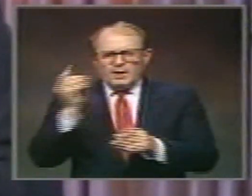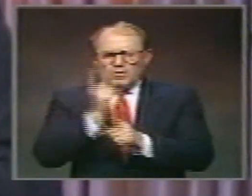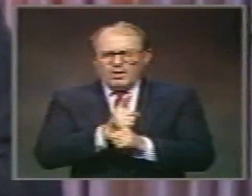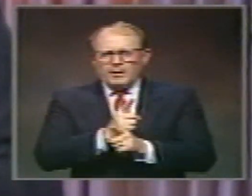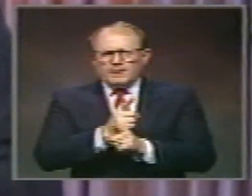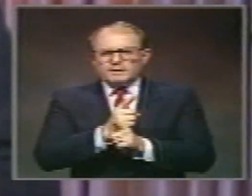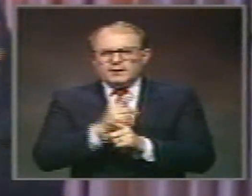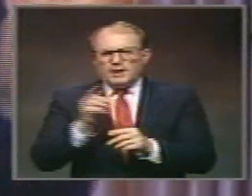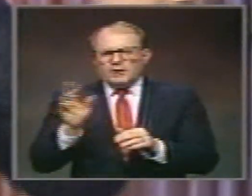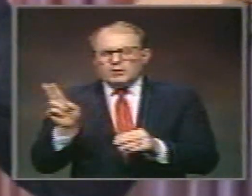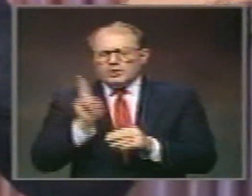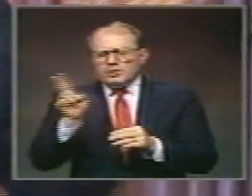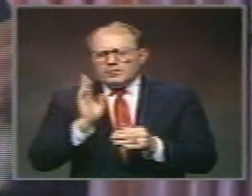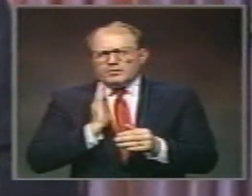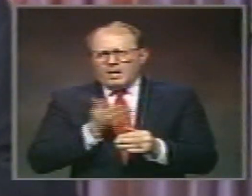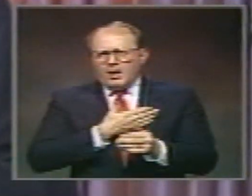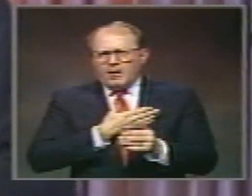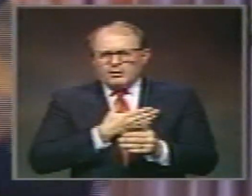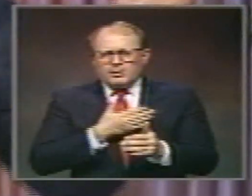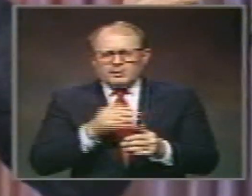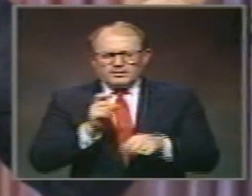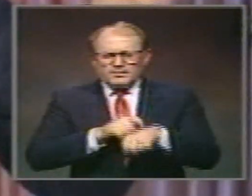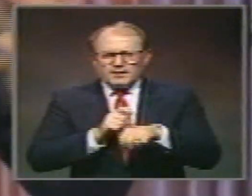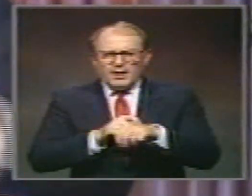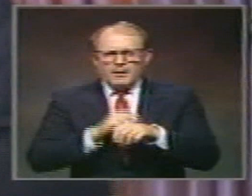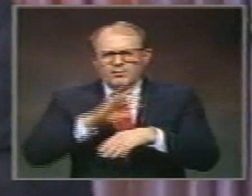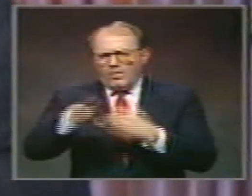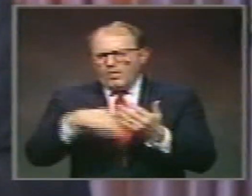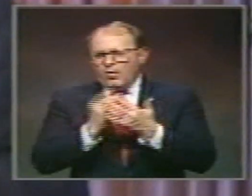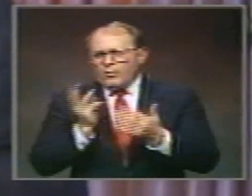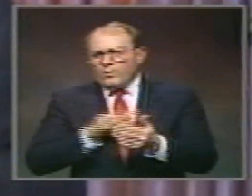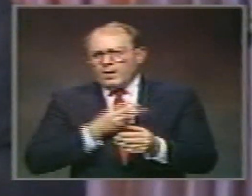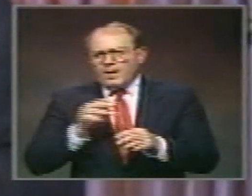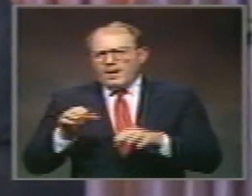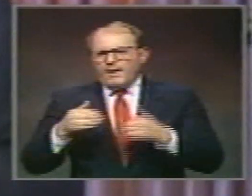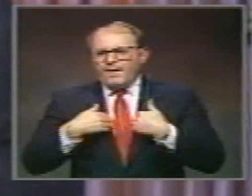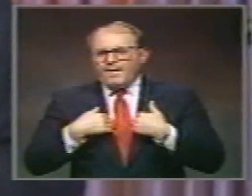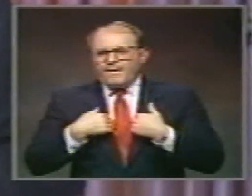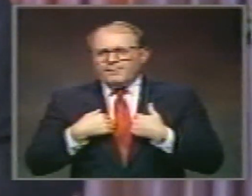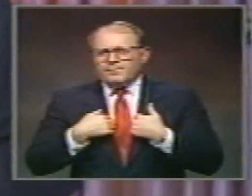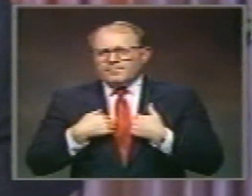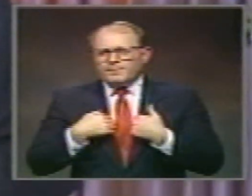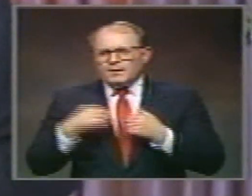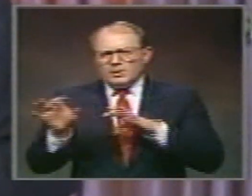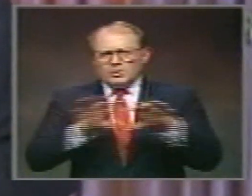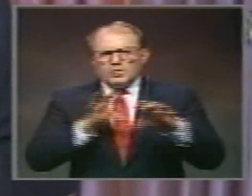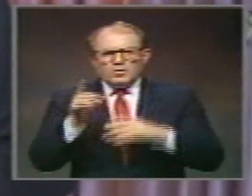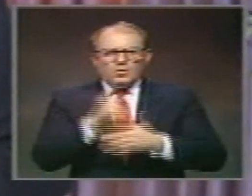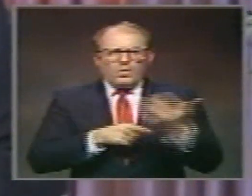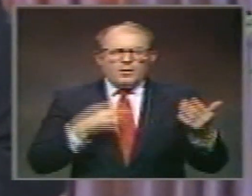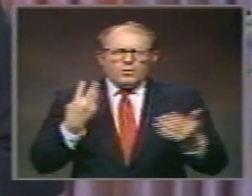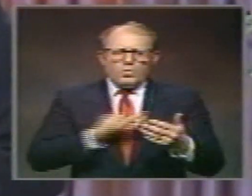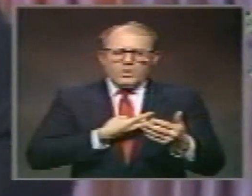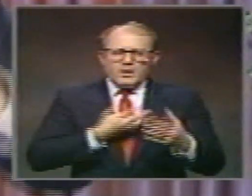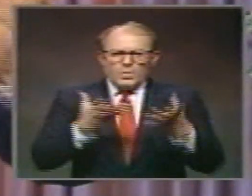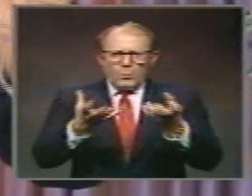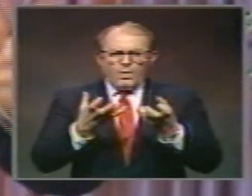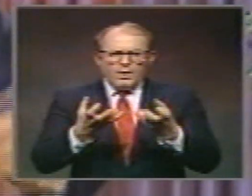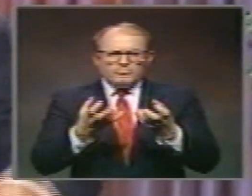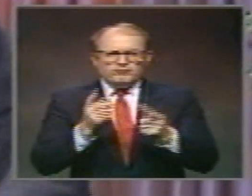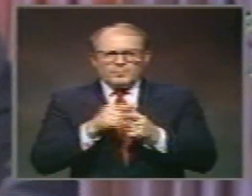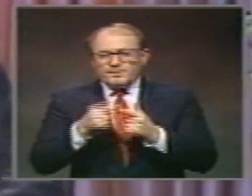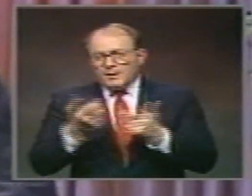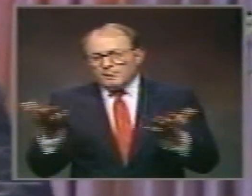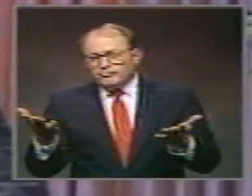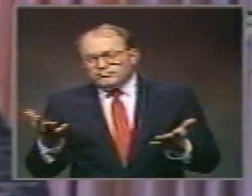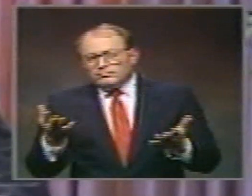our time, energies, talents, and productivity, all we have in doing our own thing. Then one day